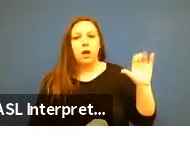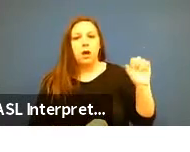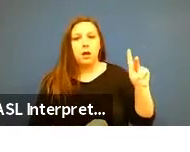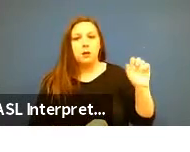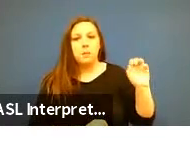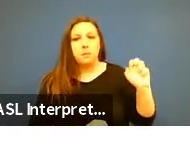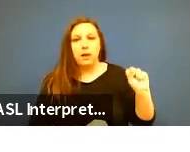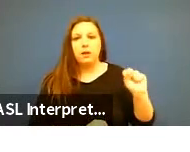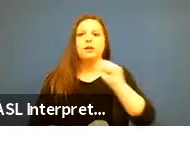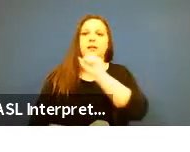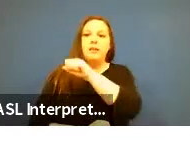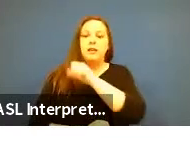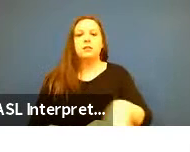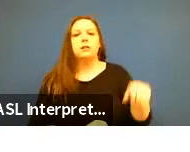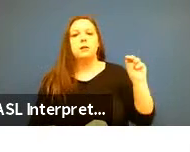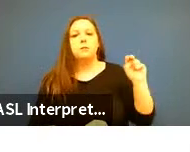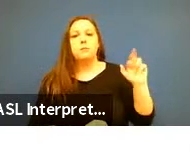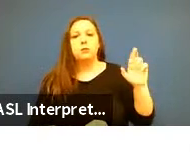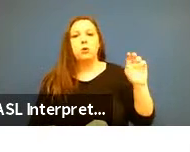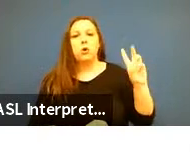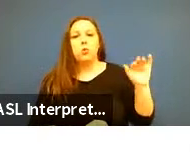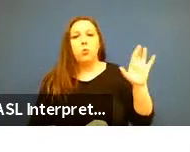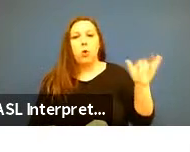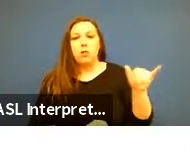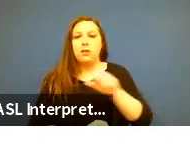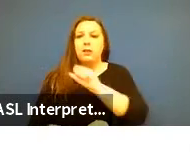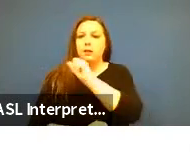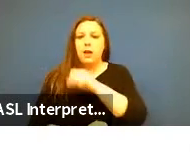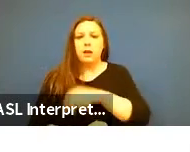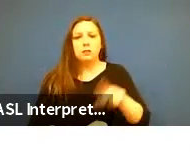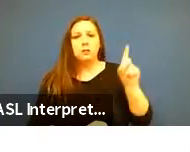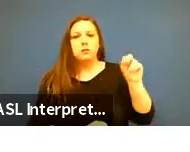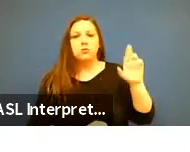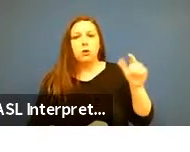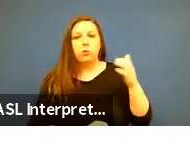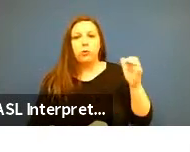Yes. Mr. Worthy, Yes. Dr. Gant,